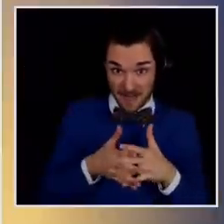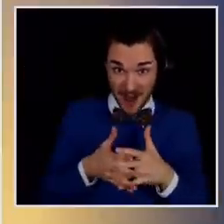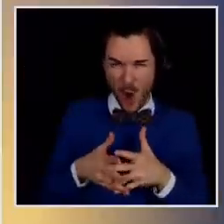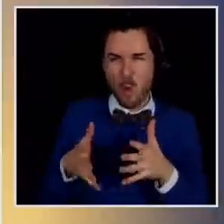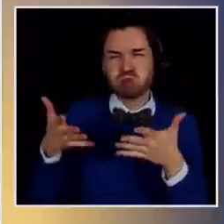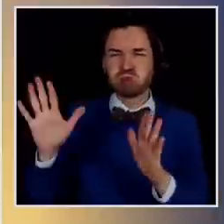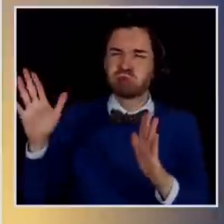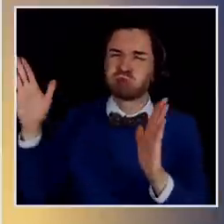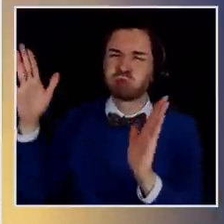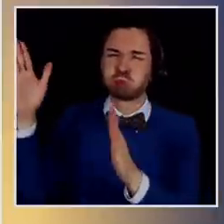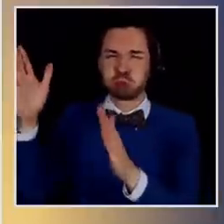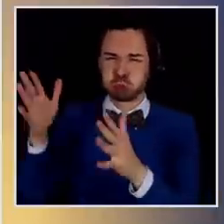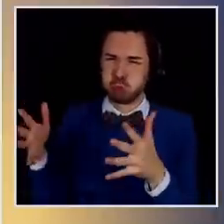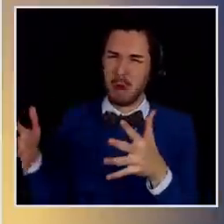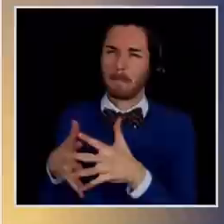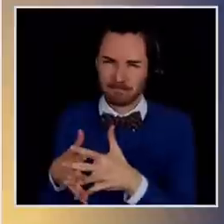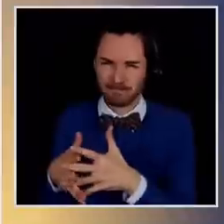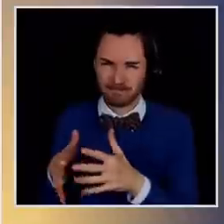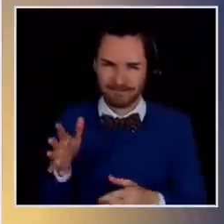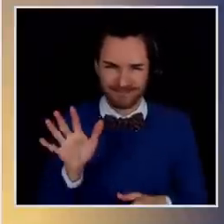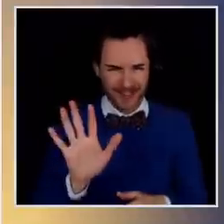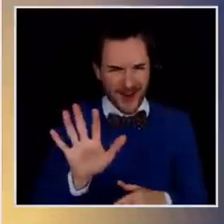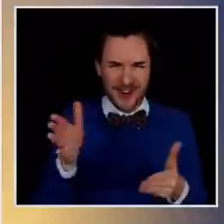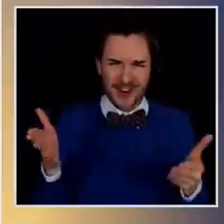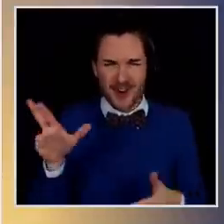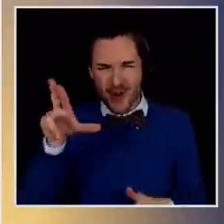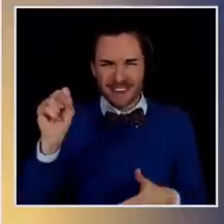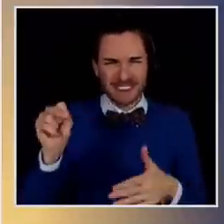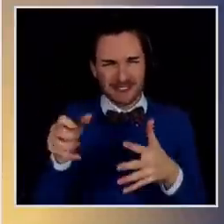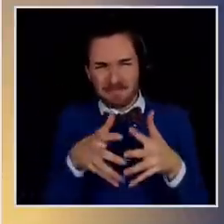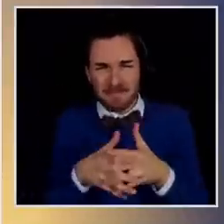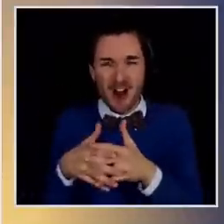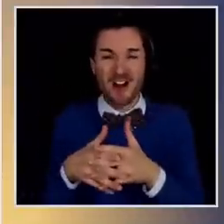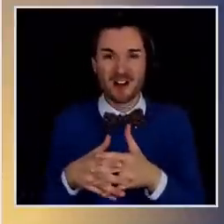is the United States of America. And there's never been anything,